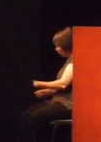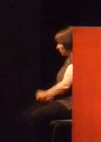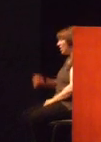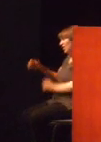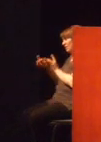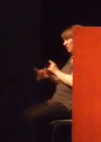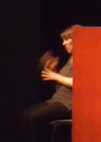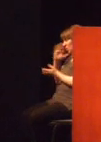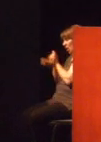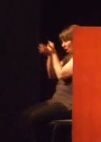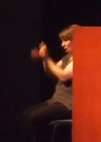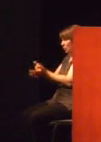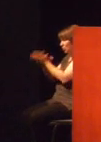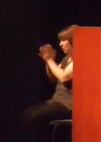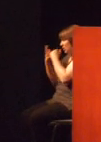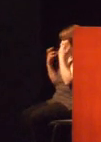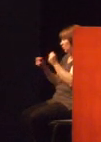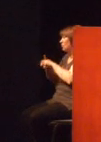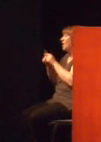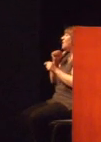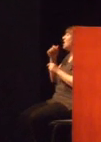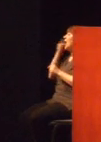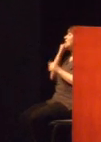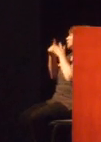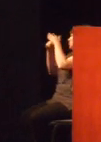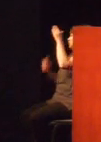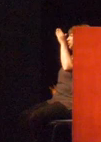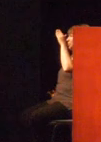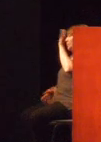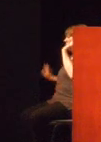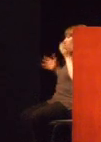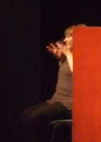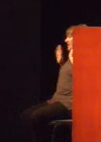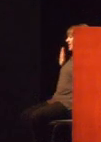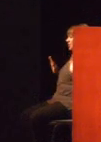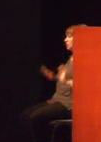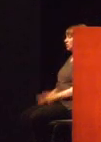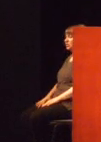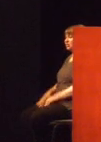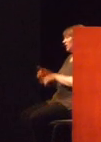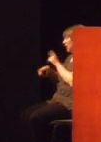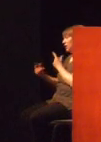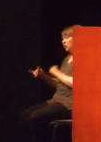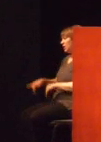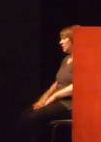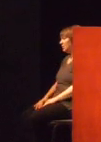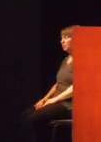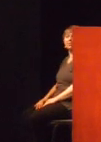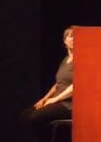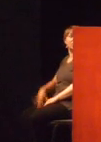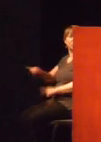and stronger, but not if you just drop out of this. Now, you can't just drop out of this conversation. But those are the words that remind me I'm